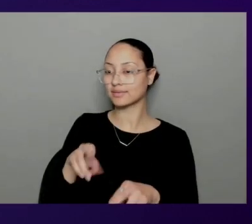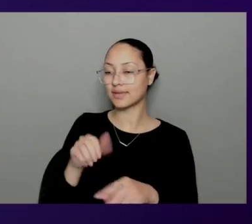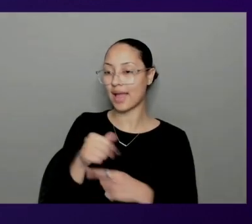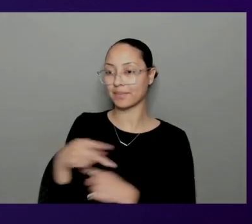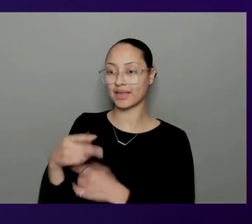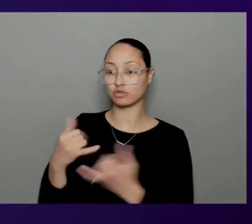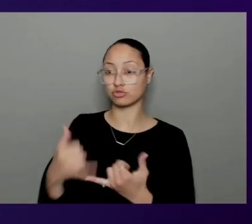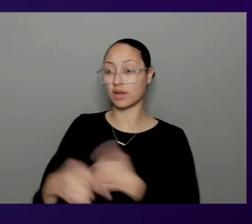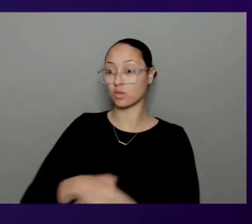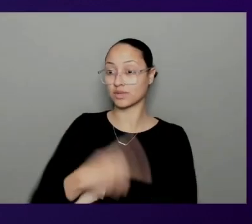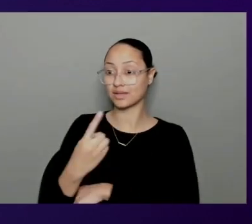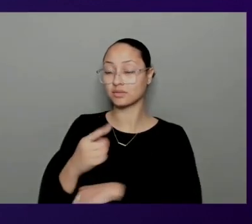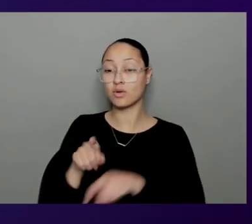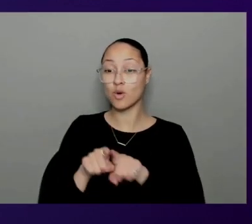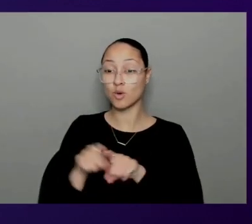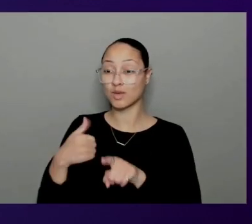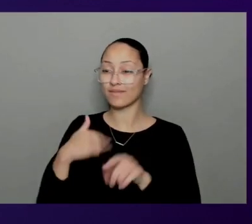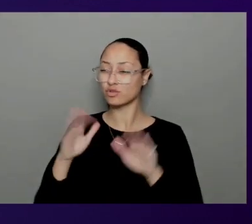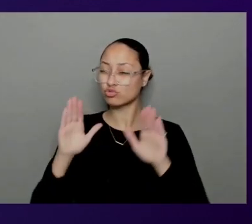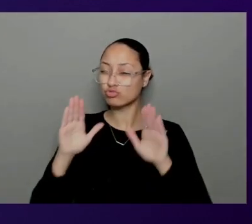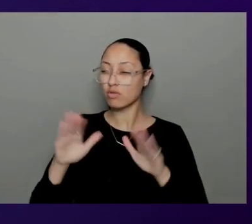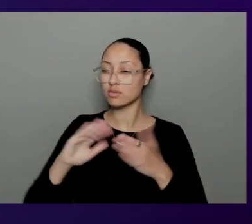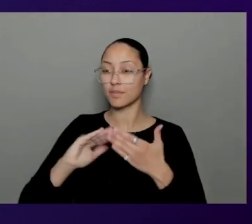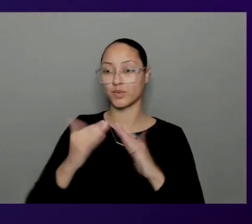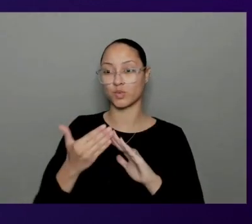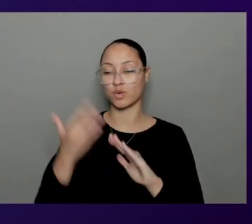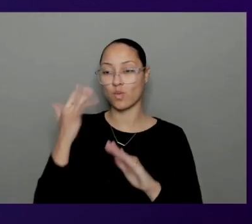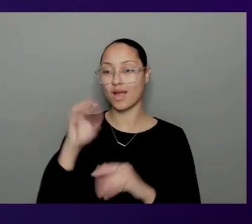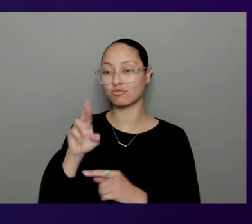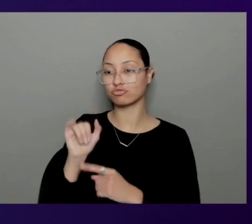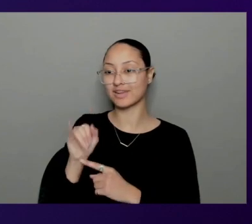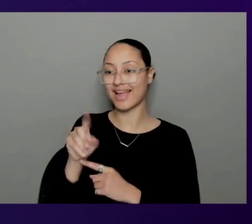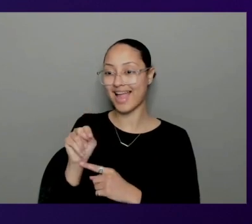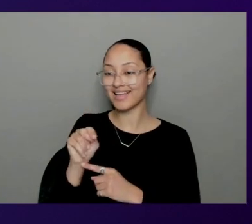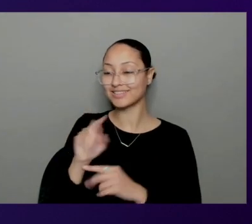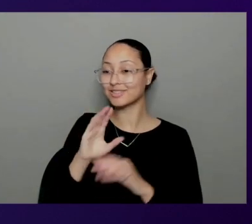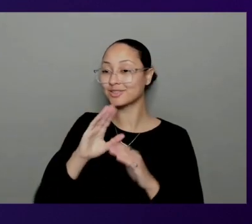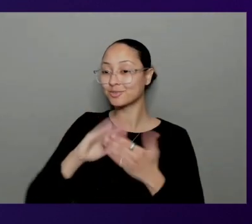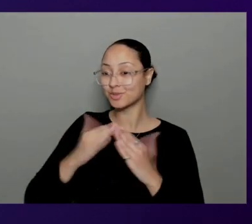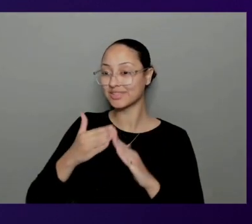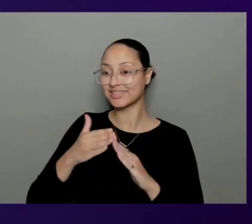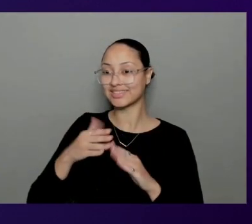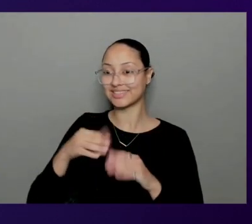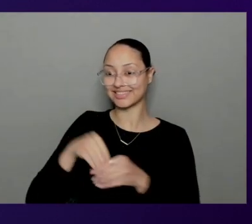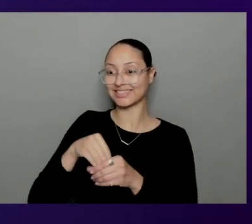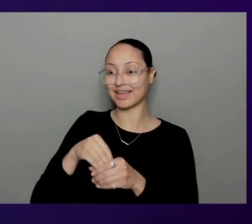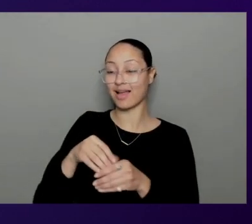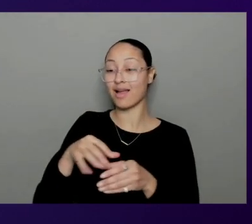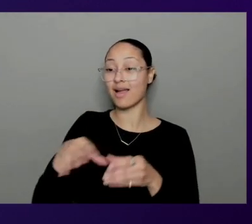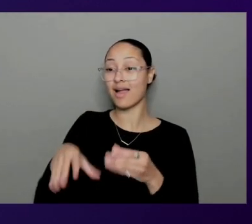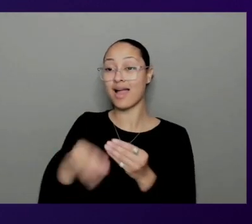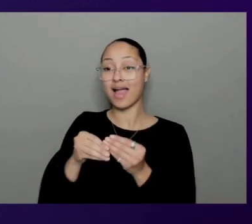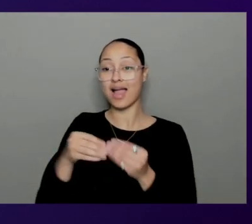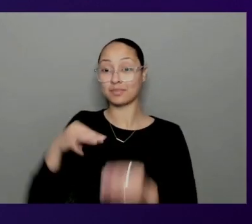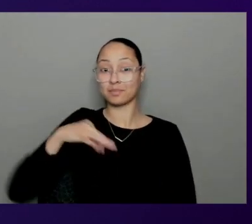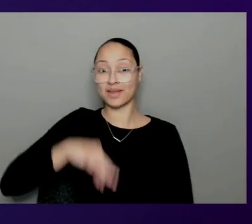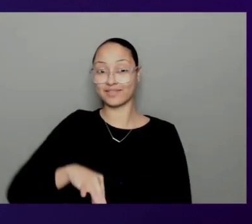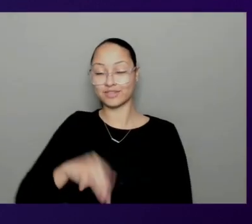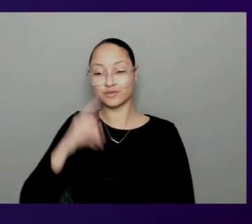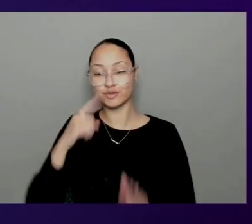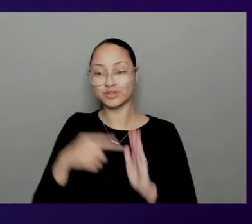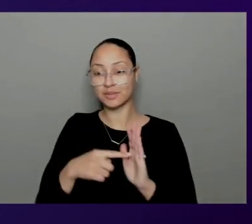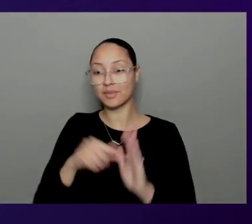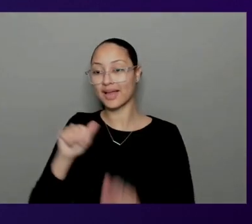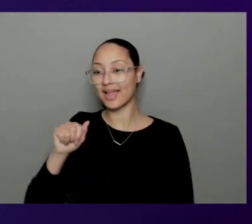a great community because it embodies the React community on top of their benefits. So you get things like API routes. I don't have